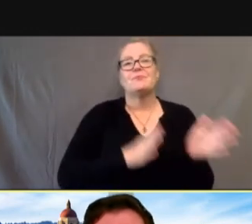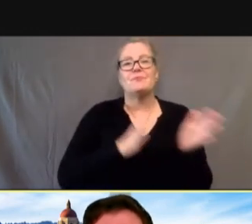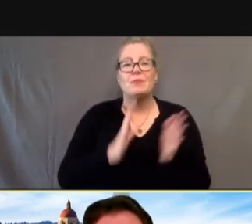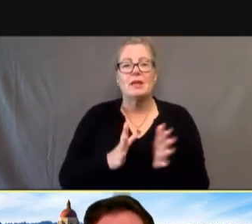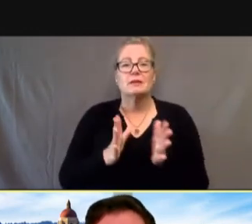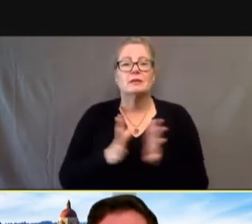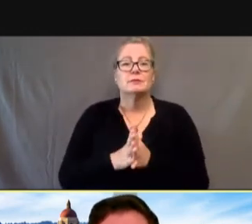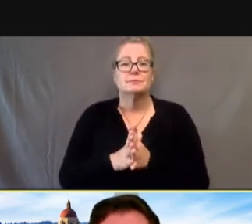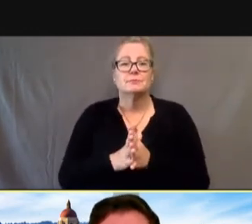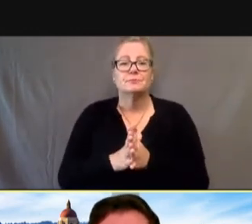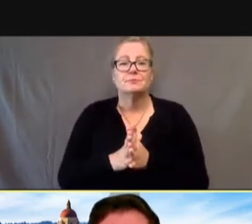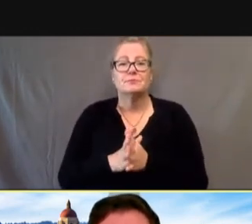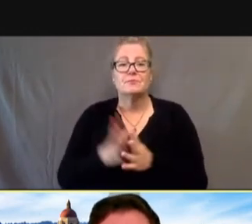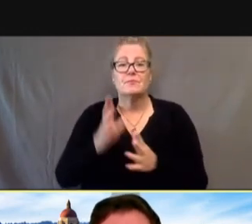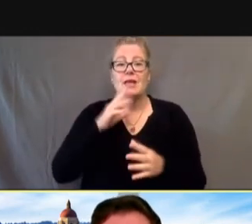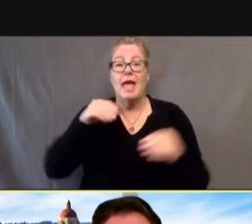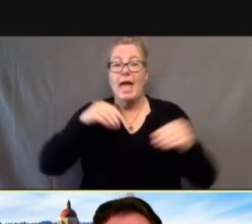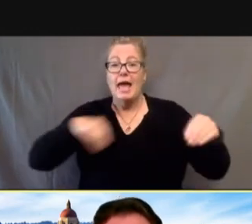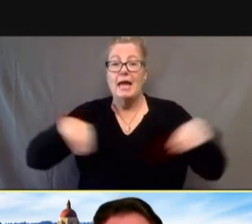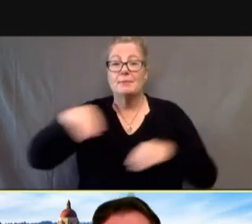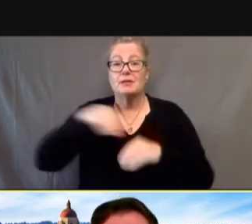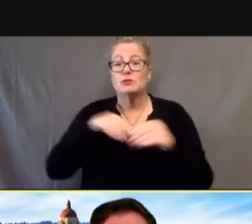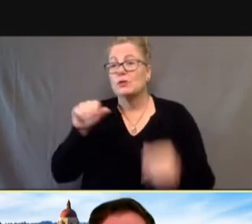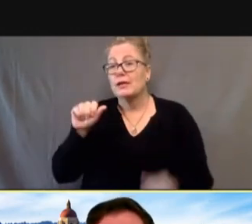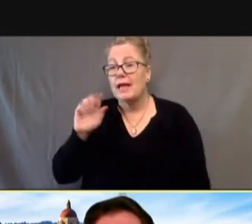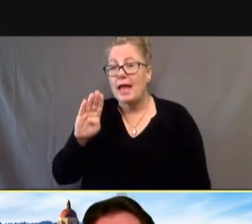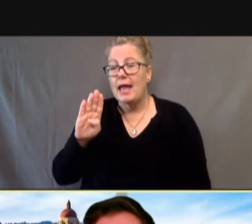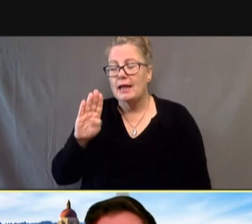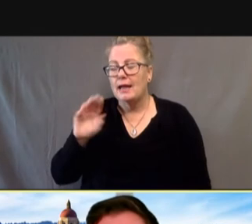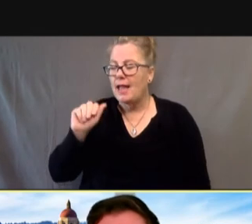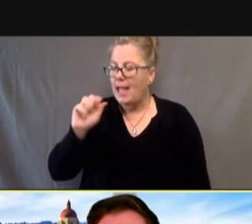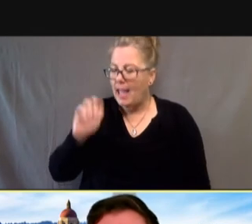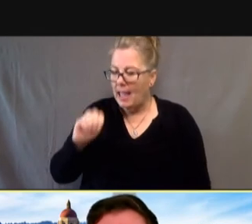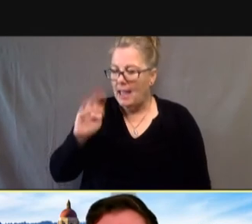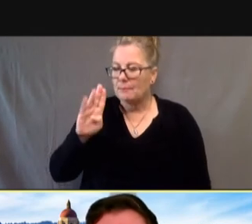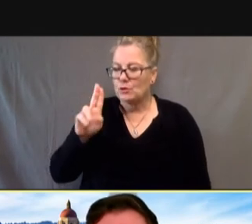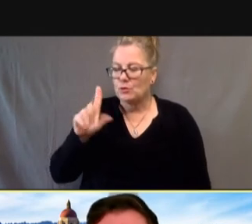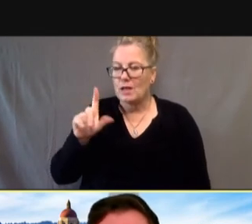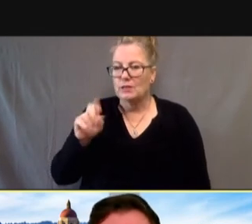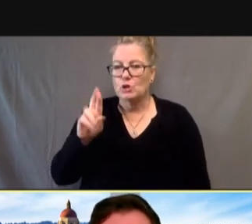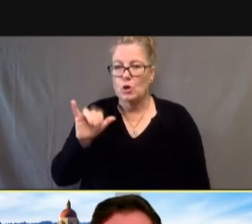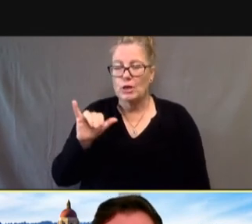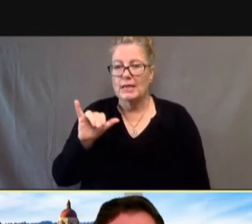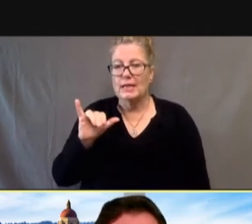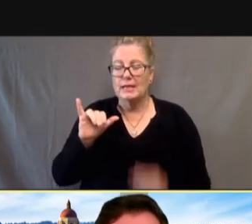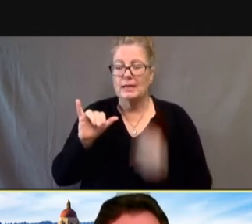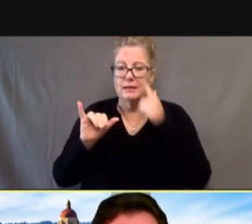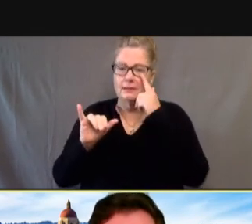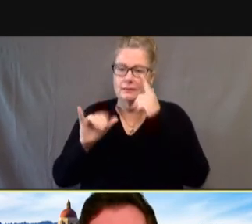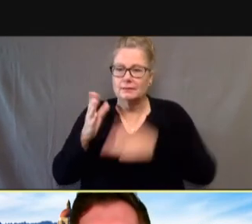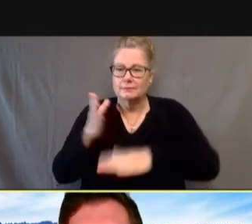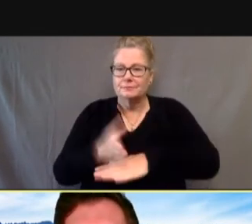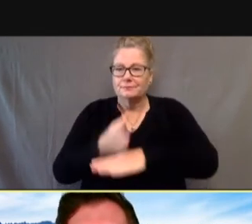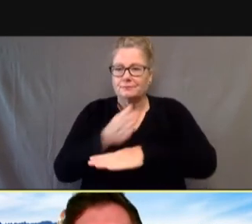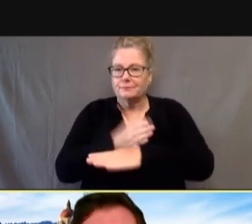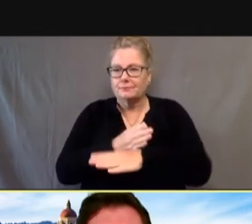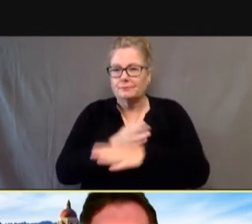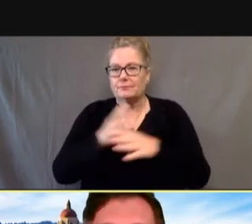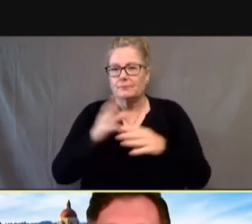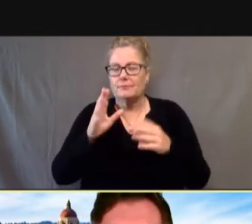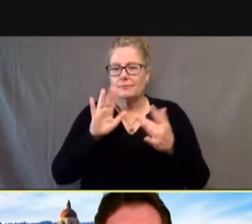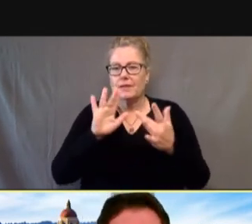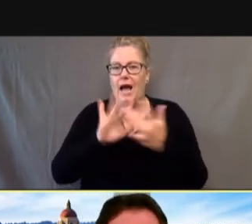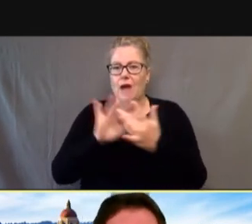force formed to make sure that our outpatient clinics and telemedicine are more equitable, I emailed them to ask